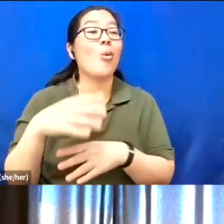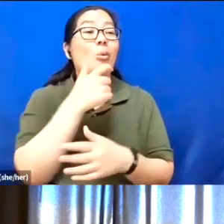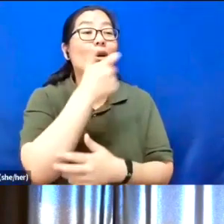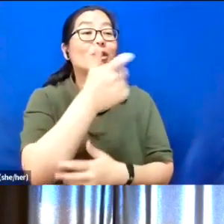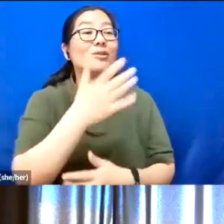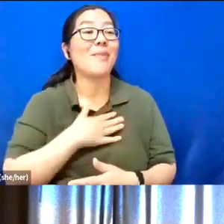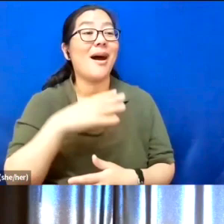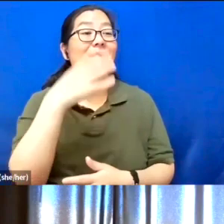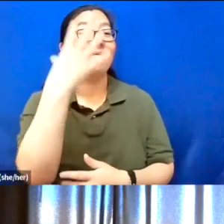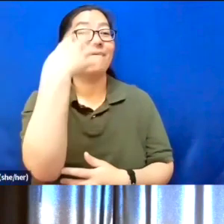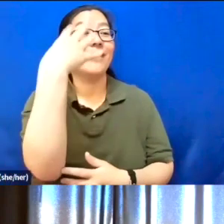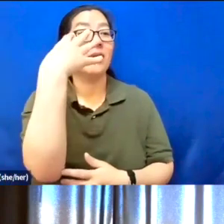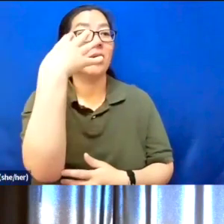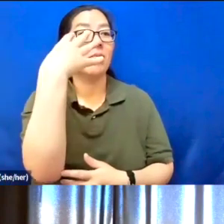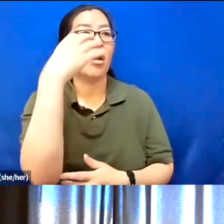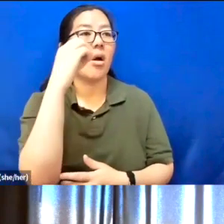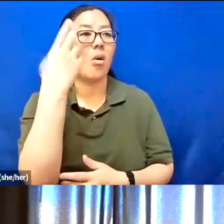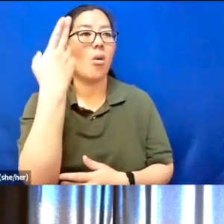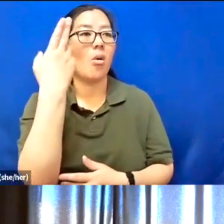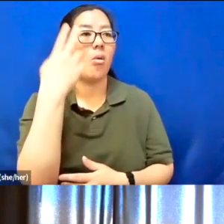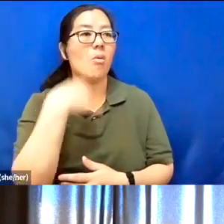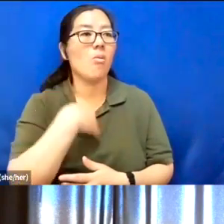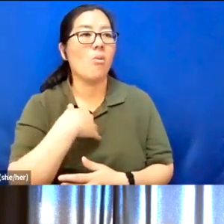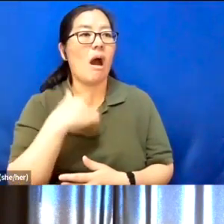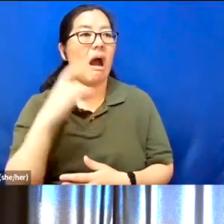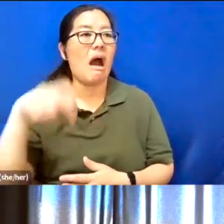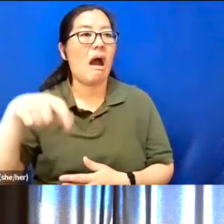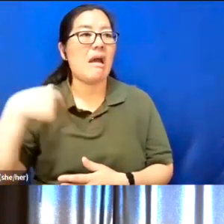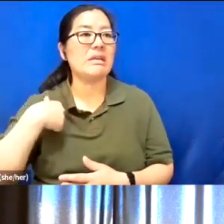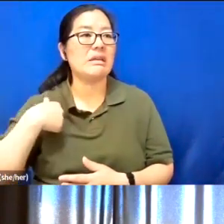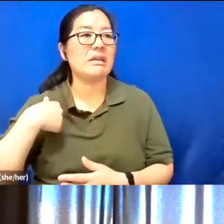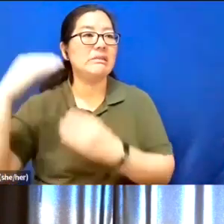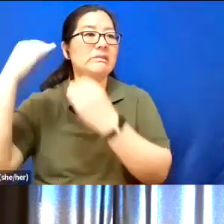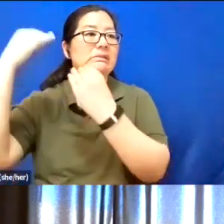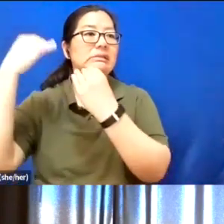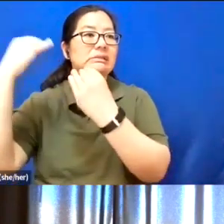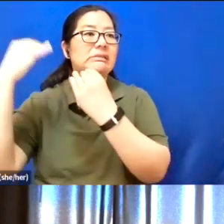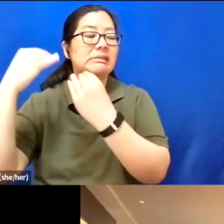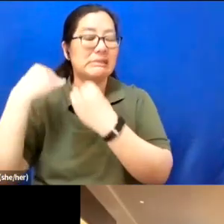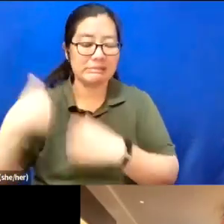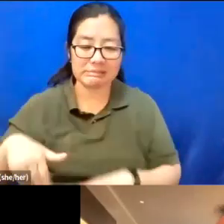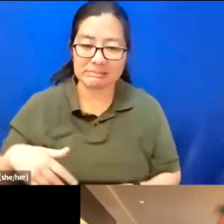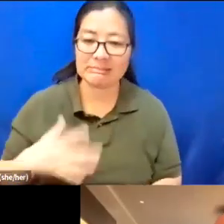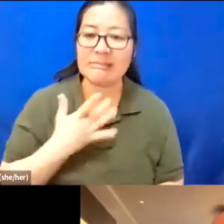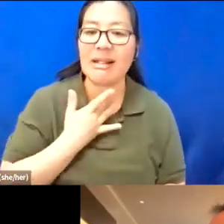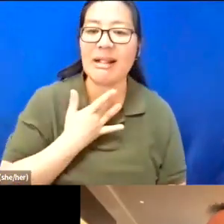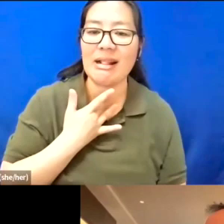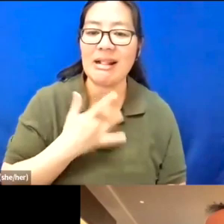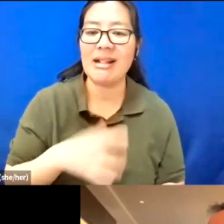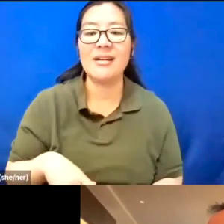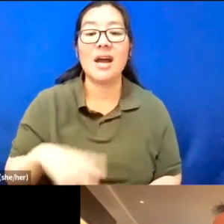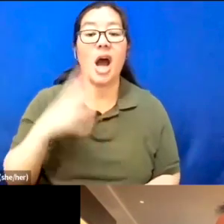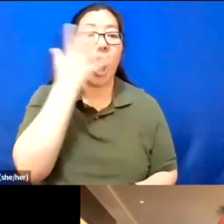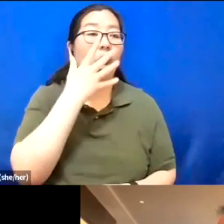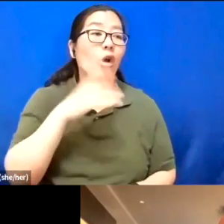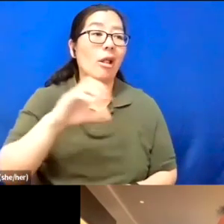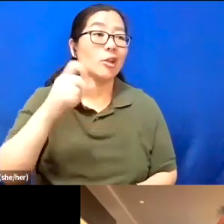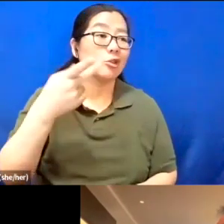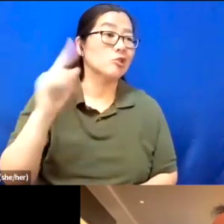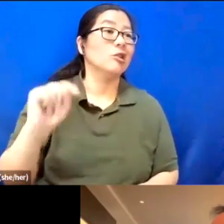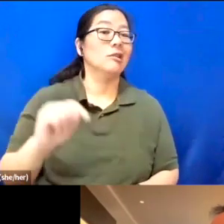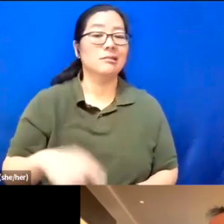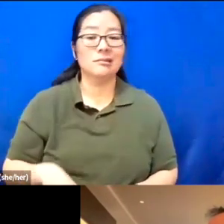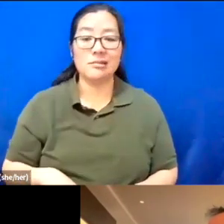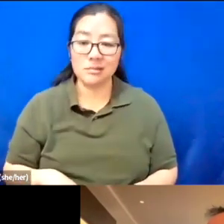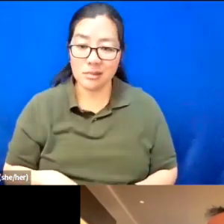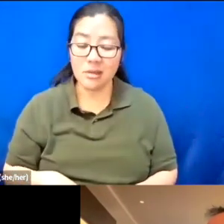I need so much coaching." Right. It was, I looked like shit.